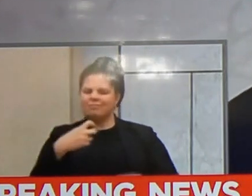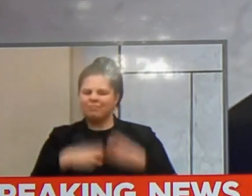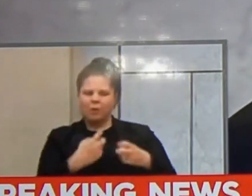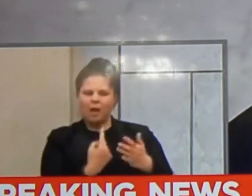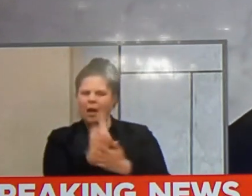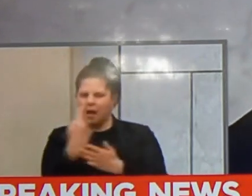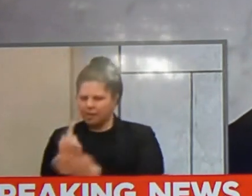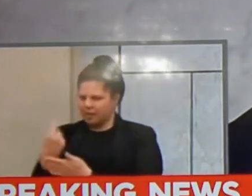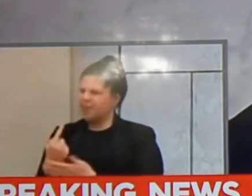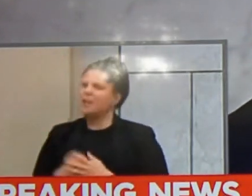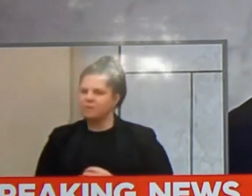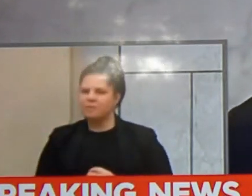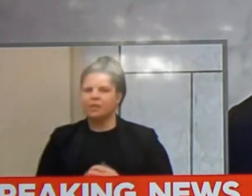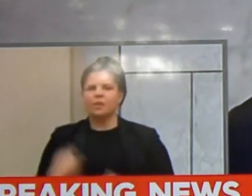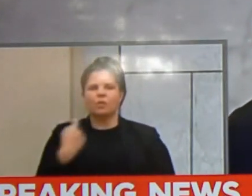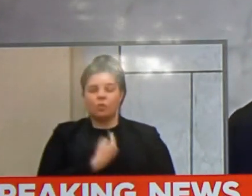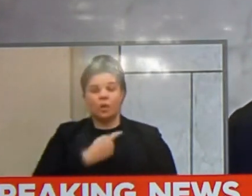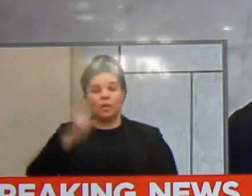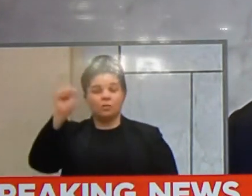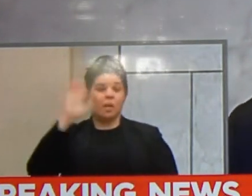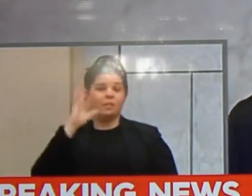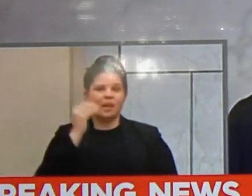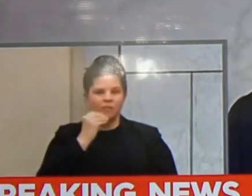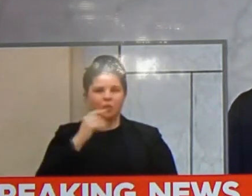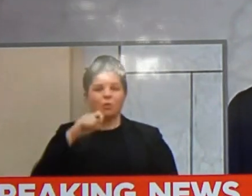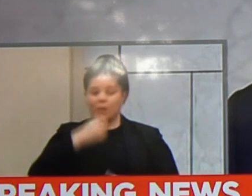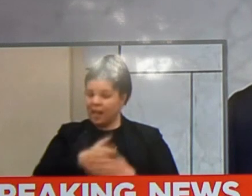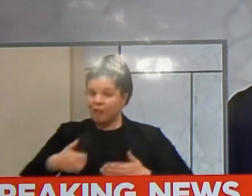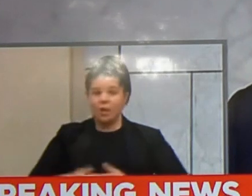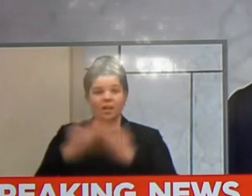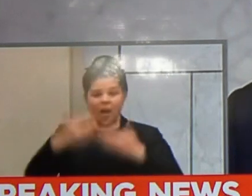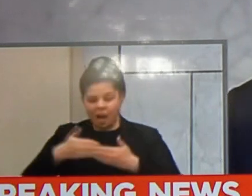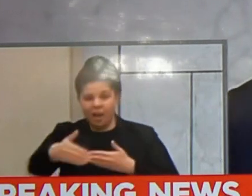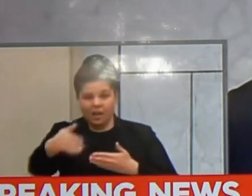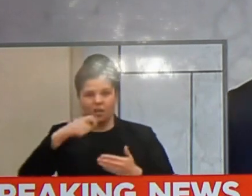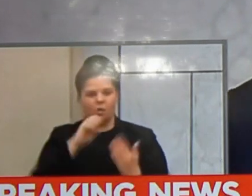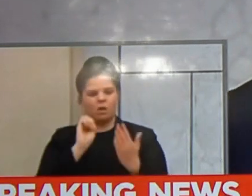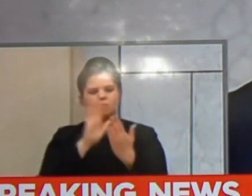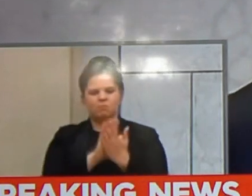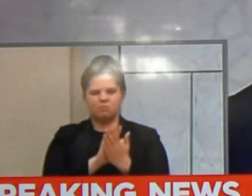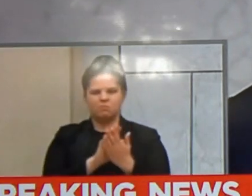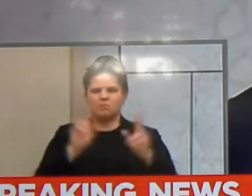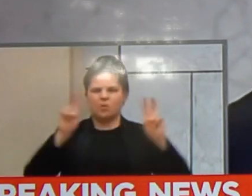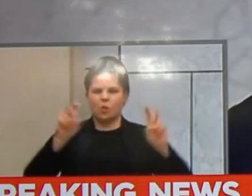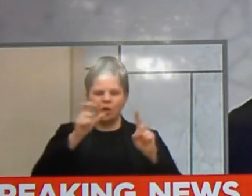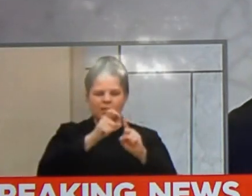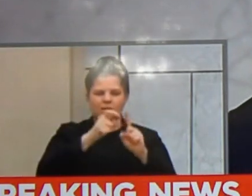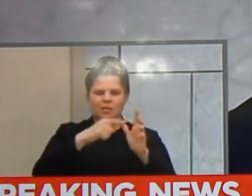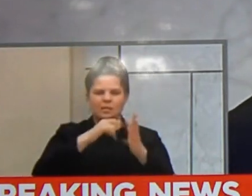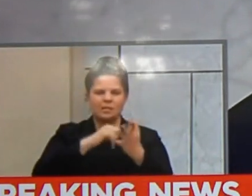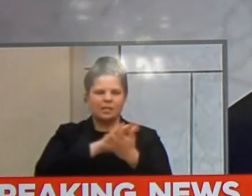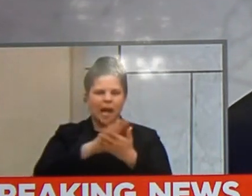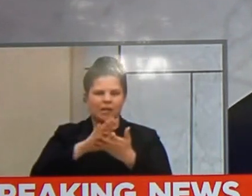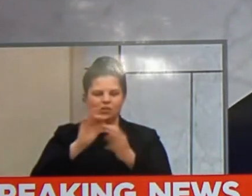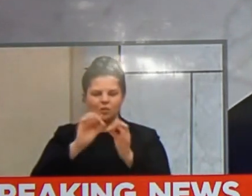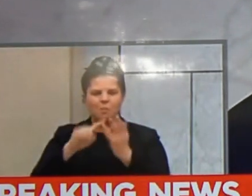be releasing a daily dashboard on all the key statistics with a very straightforward and simple summary by the Chief Medical